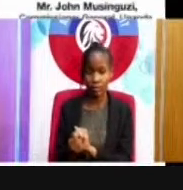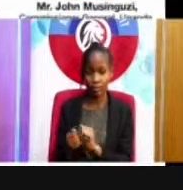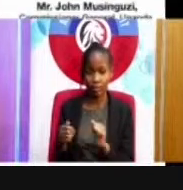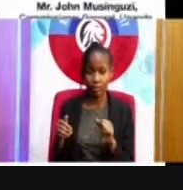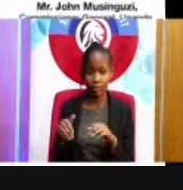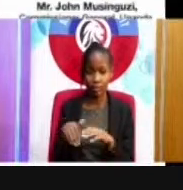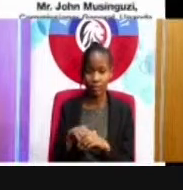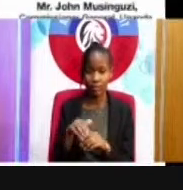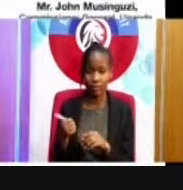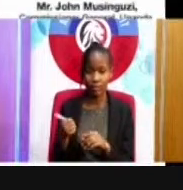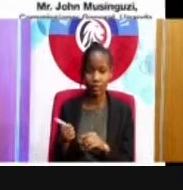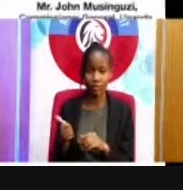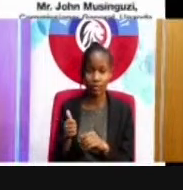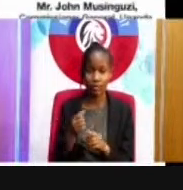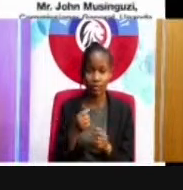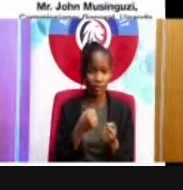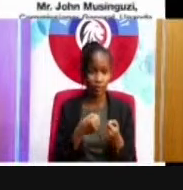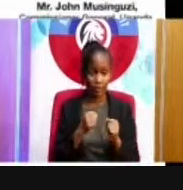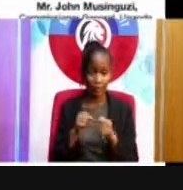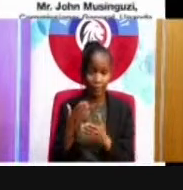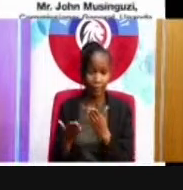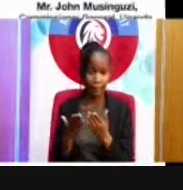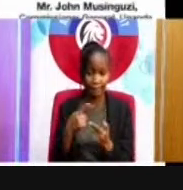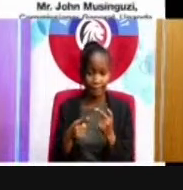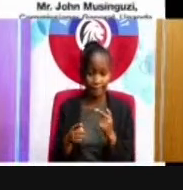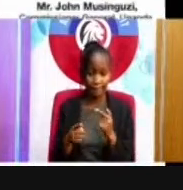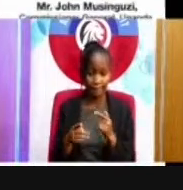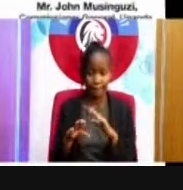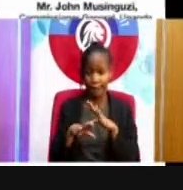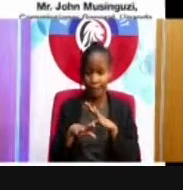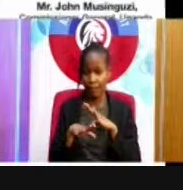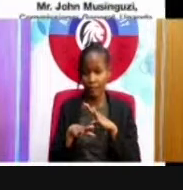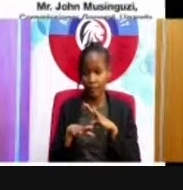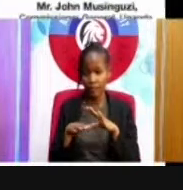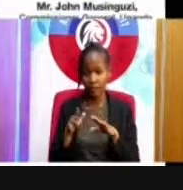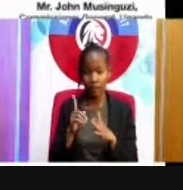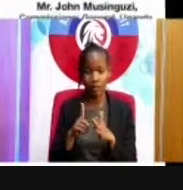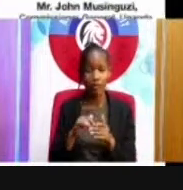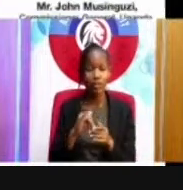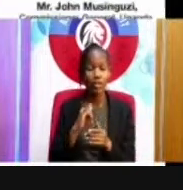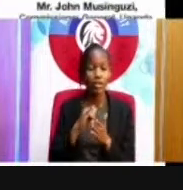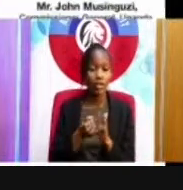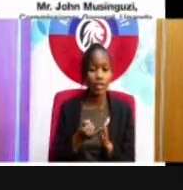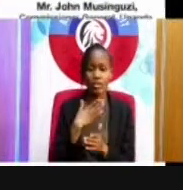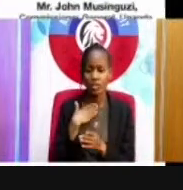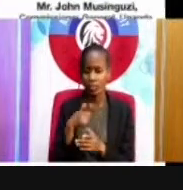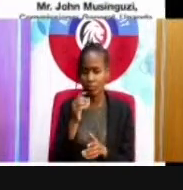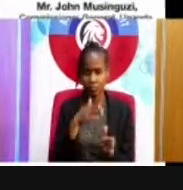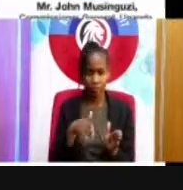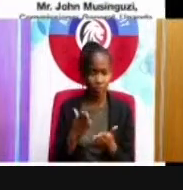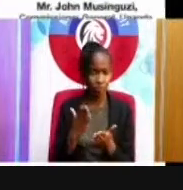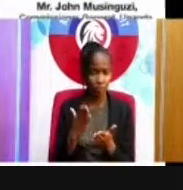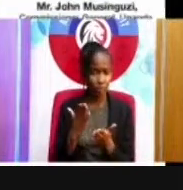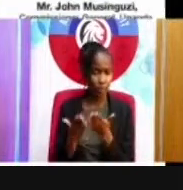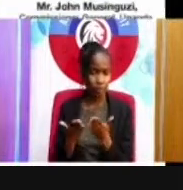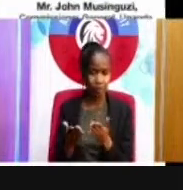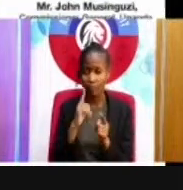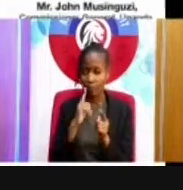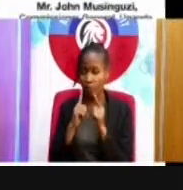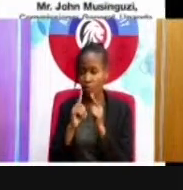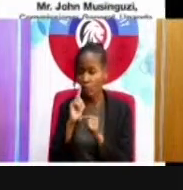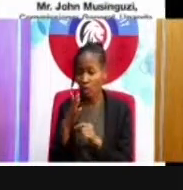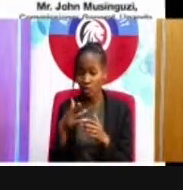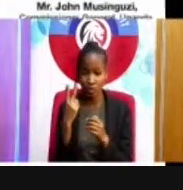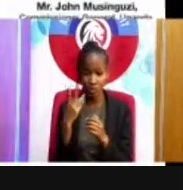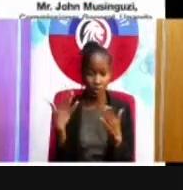quite comfortable with the approach that's being taken. I just want to take the opportunity maybe to address one or two things that